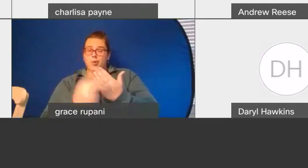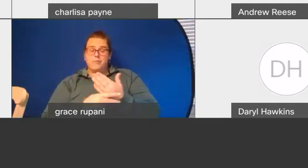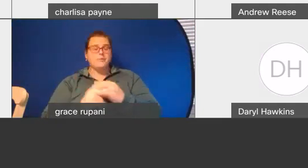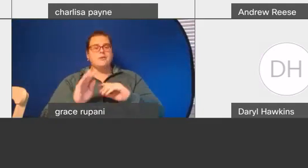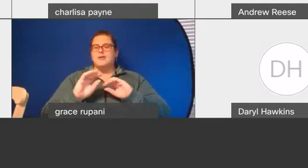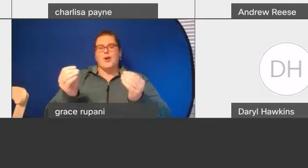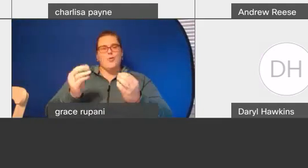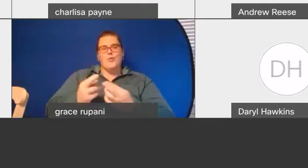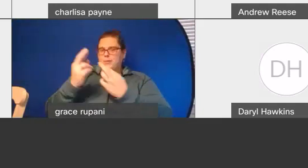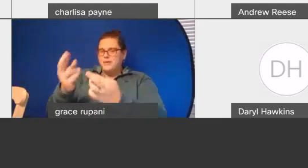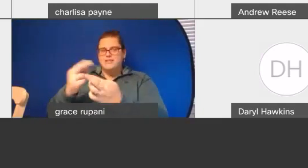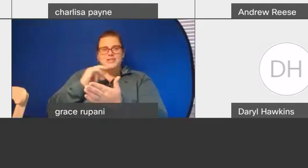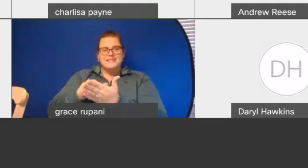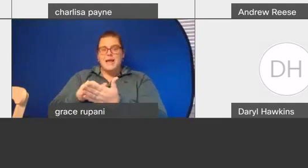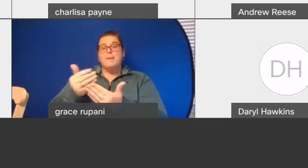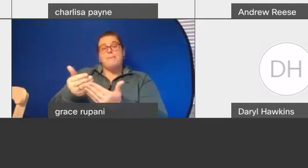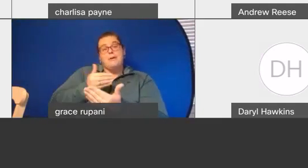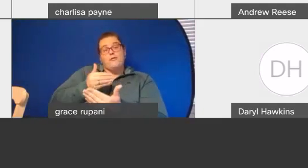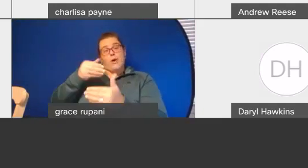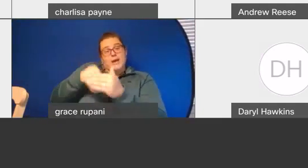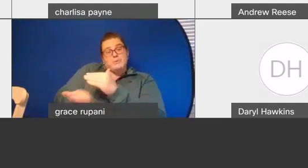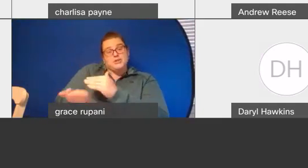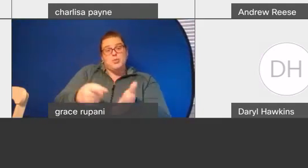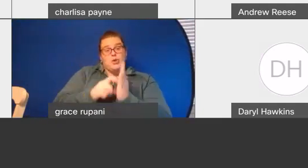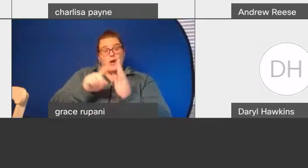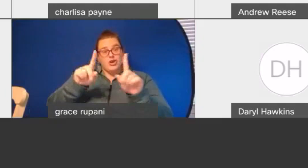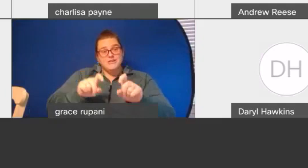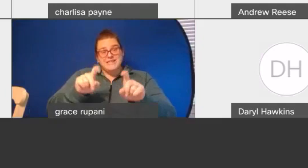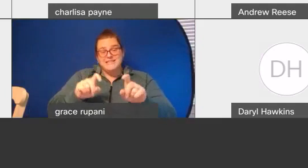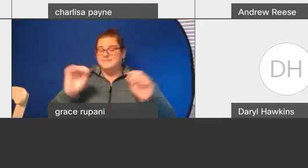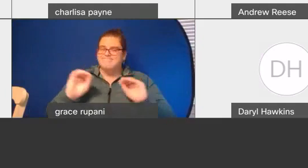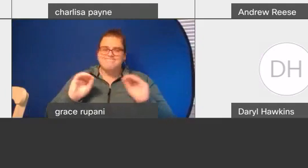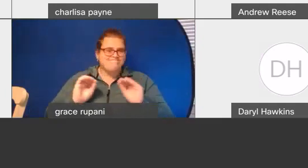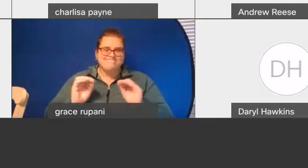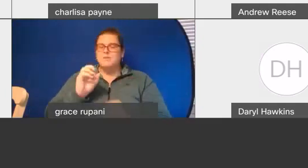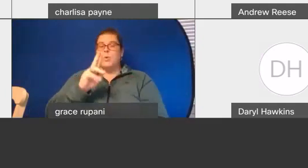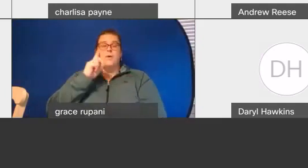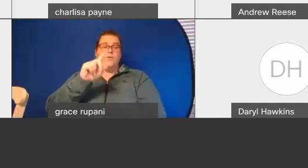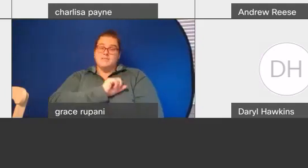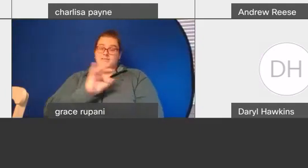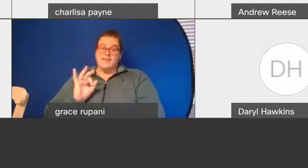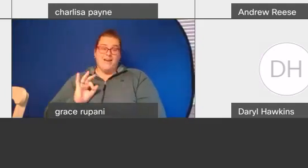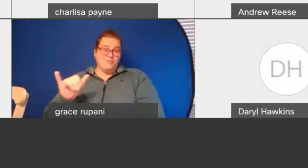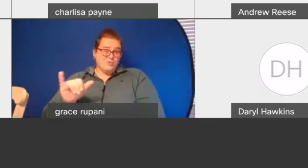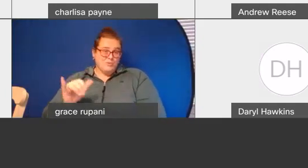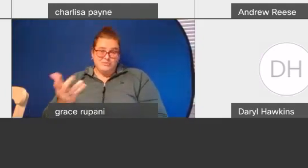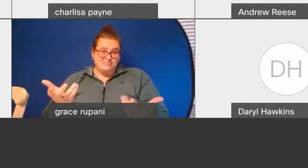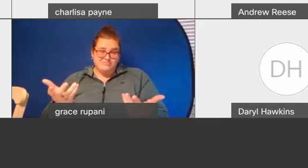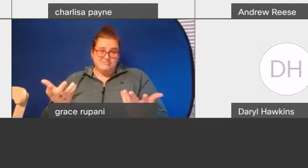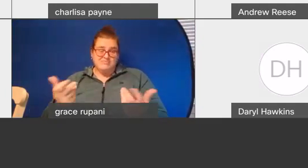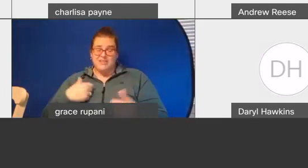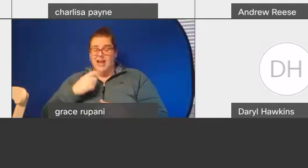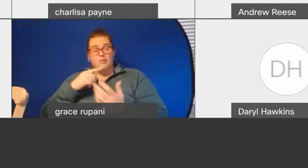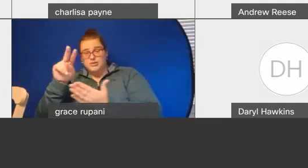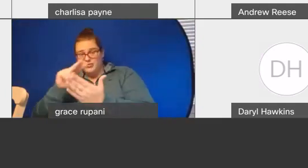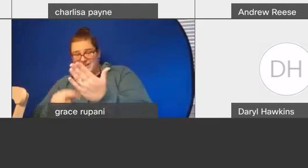routine testing for staff and Daryl, you could correct me if I'm wrong, but I was looking through the guidance just now. I don't believe there is.